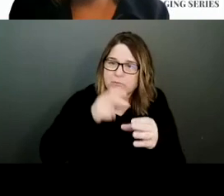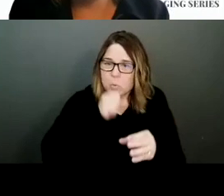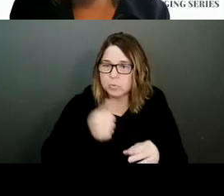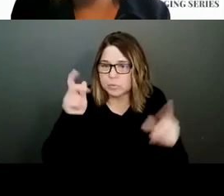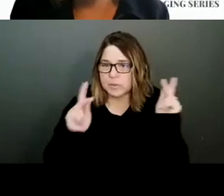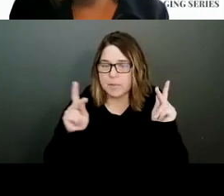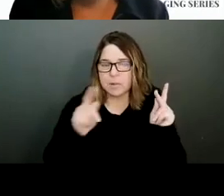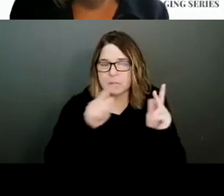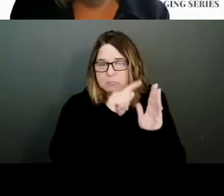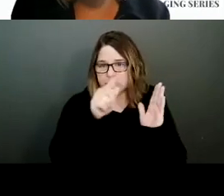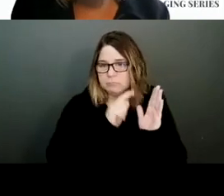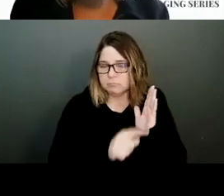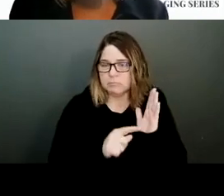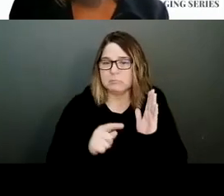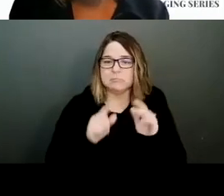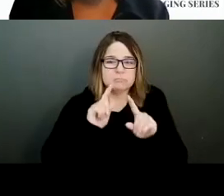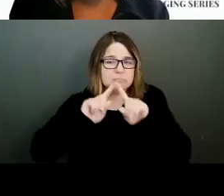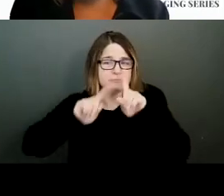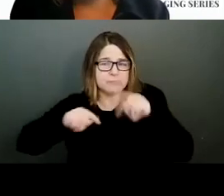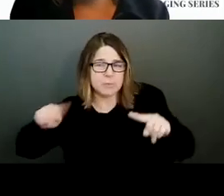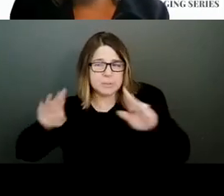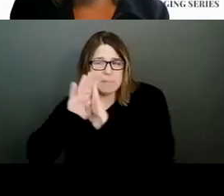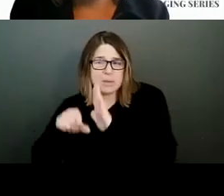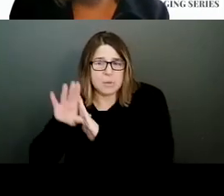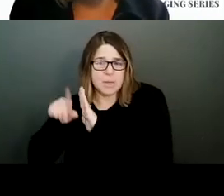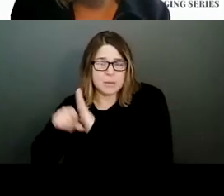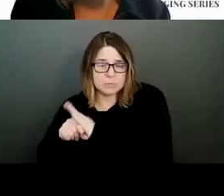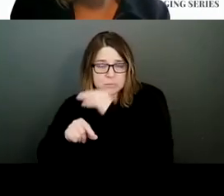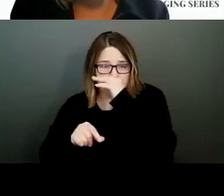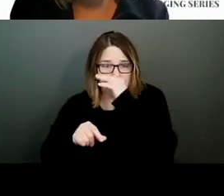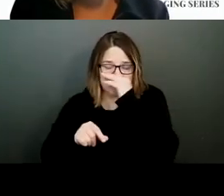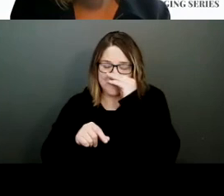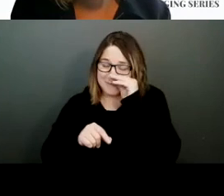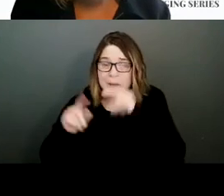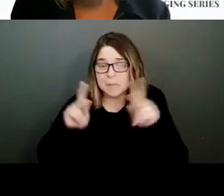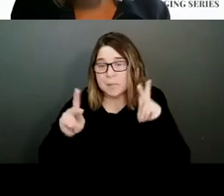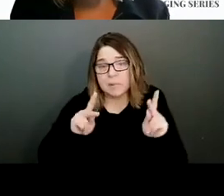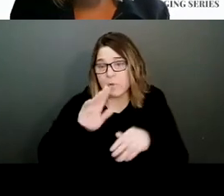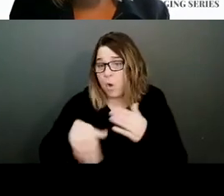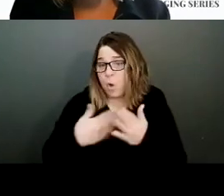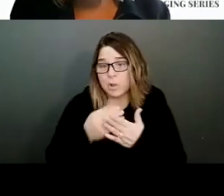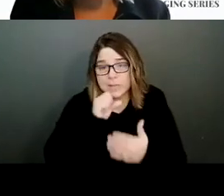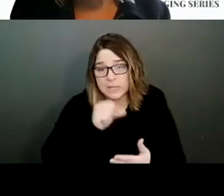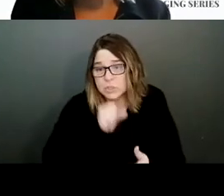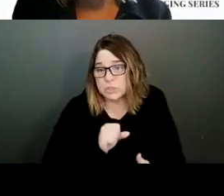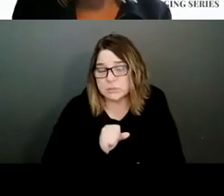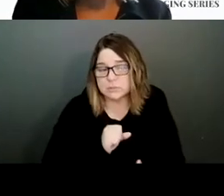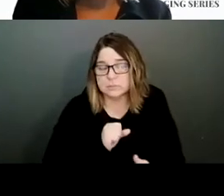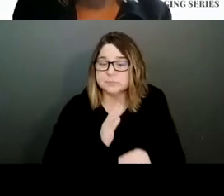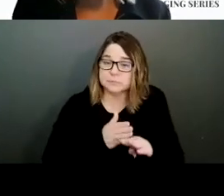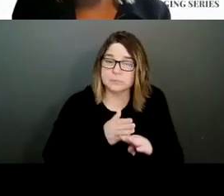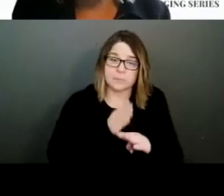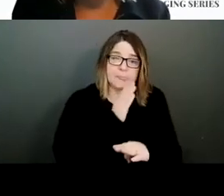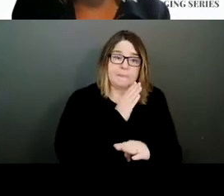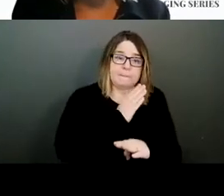from all kinds of backgrounds, and the well-being of people of all ages. For example, when we improve the built